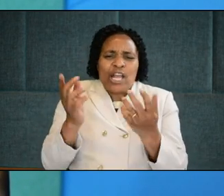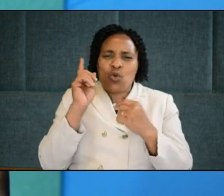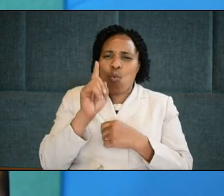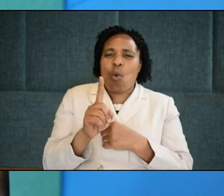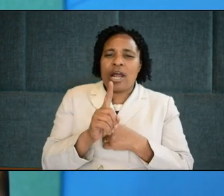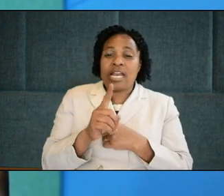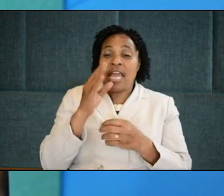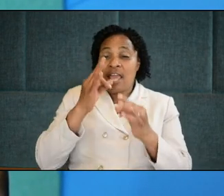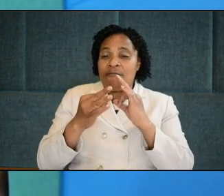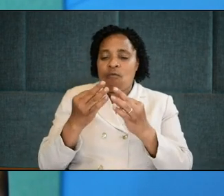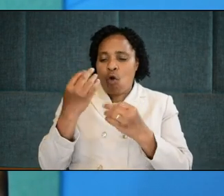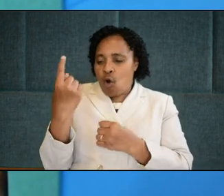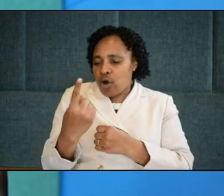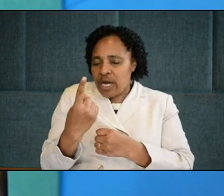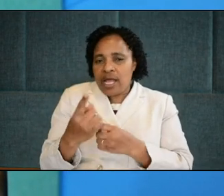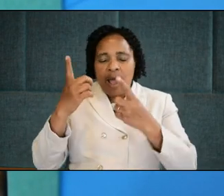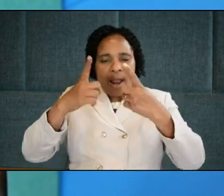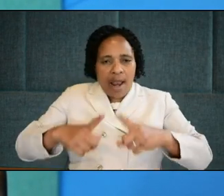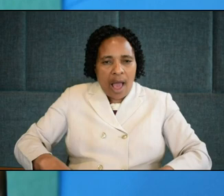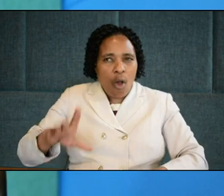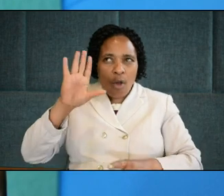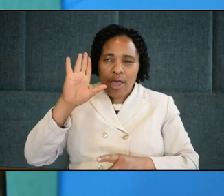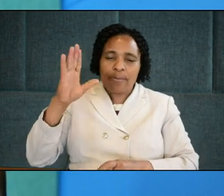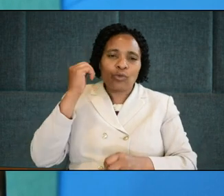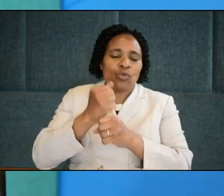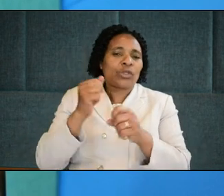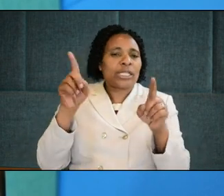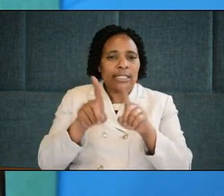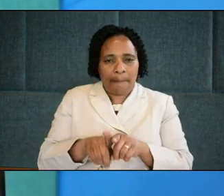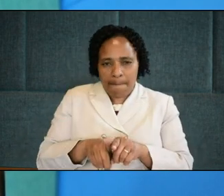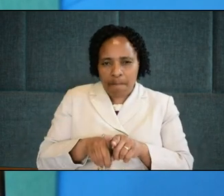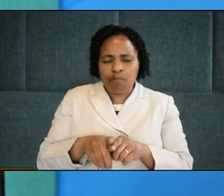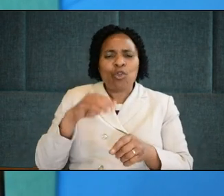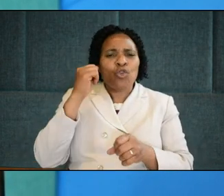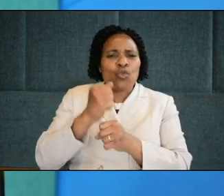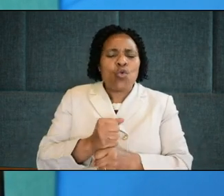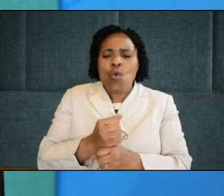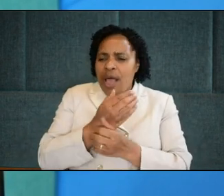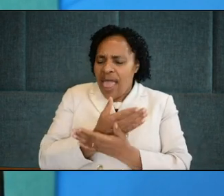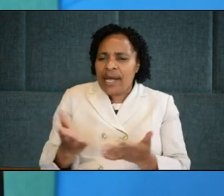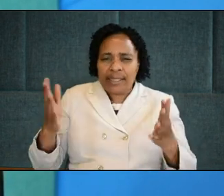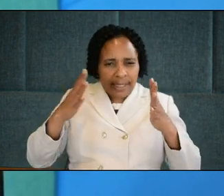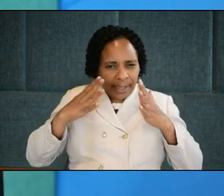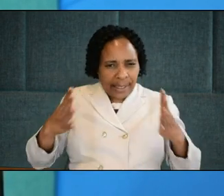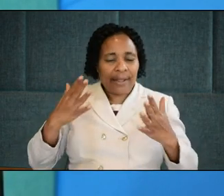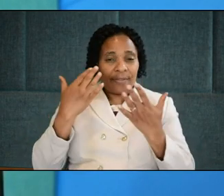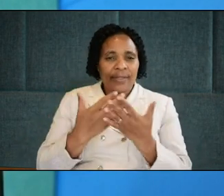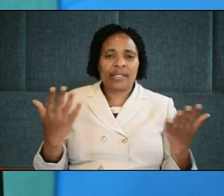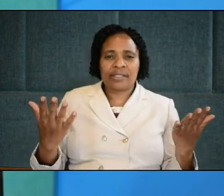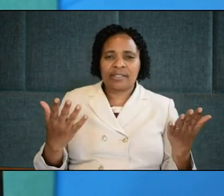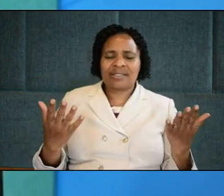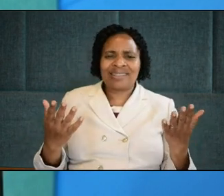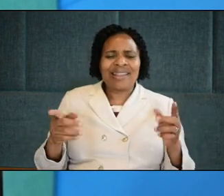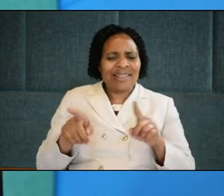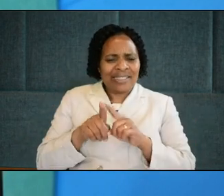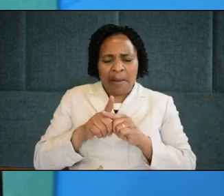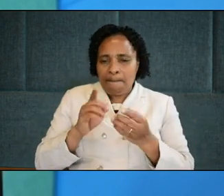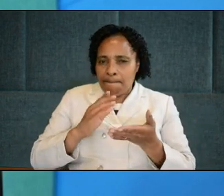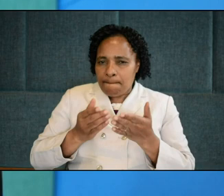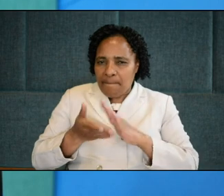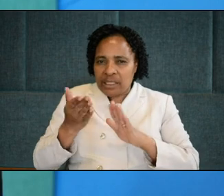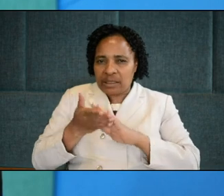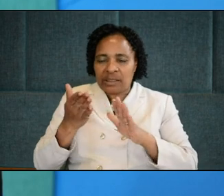you only allow him to do so. That he can do every great thing or any emergency, as we've read in the